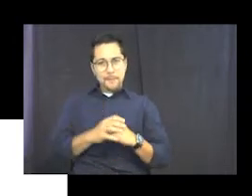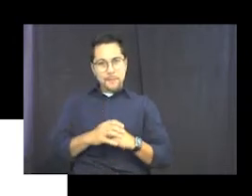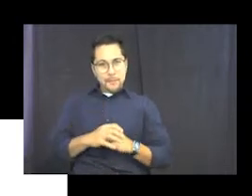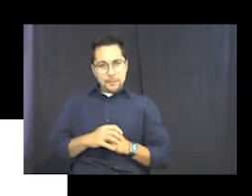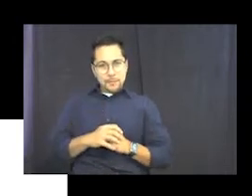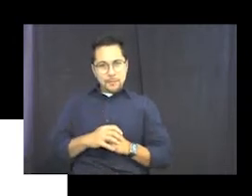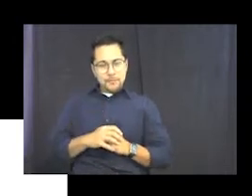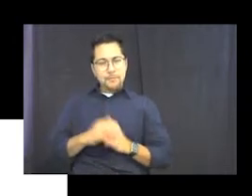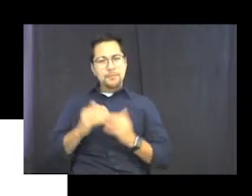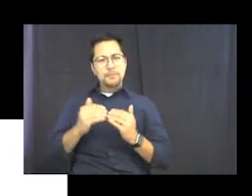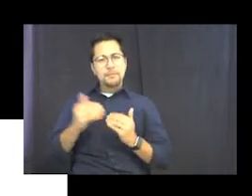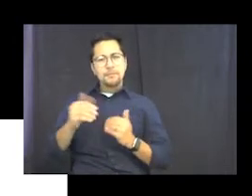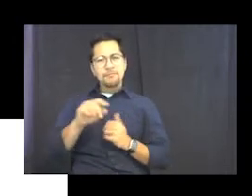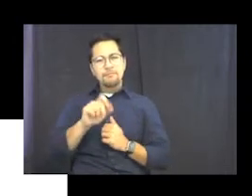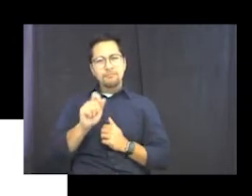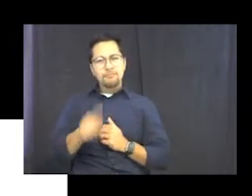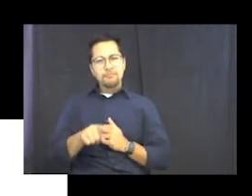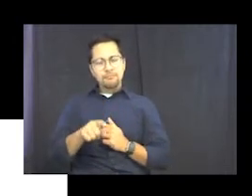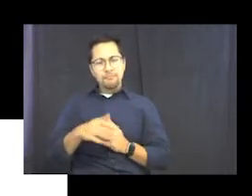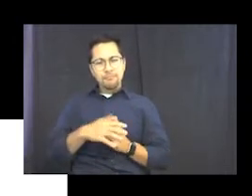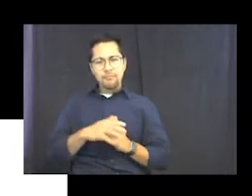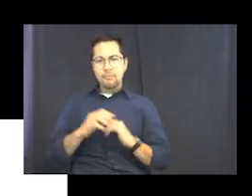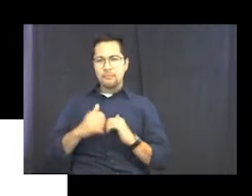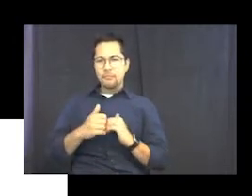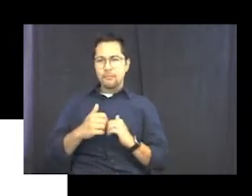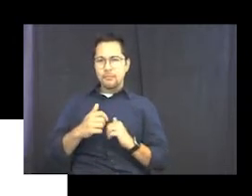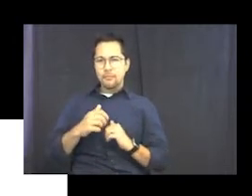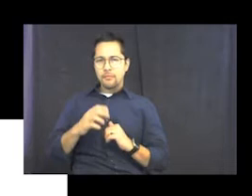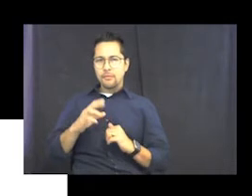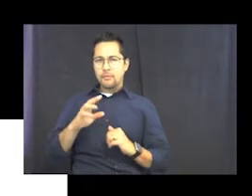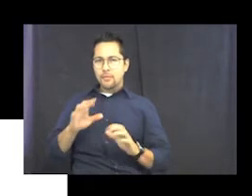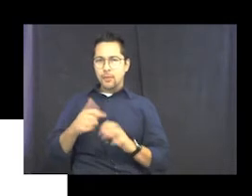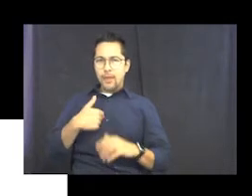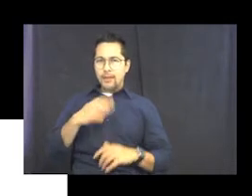The next question, how do I speak up